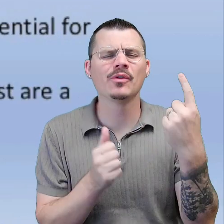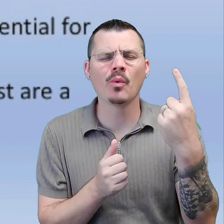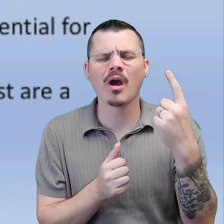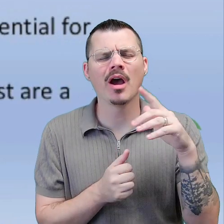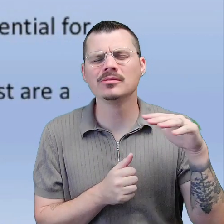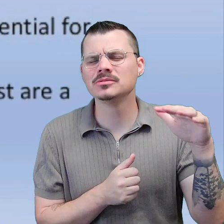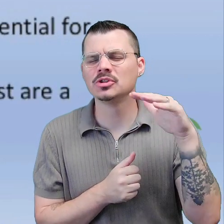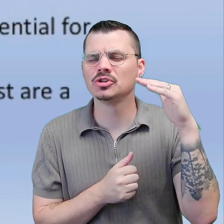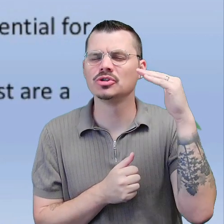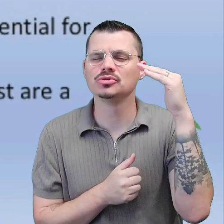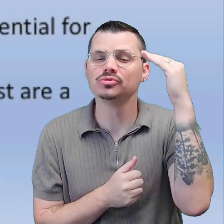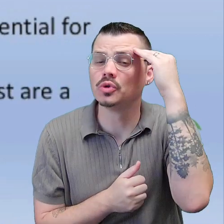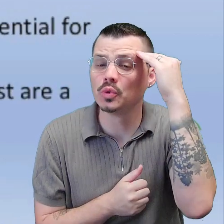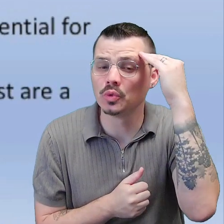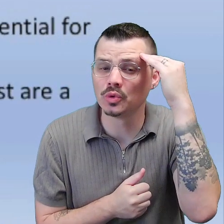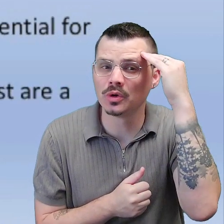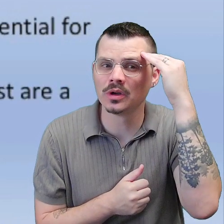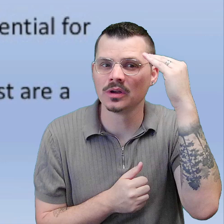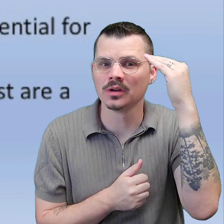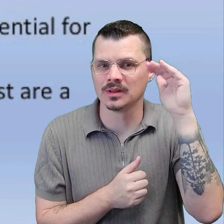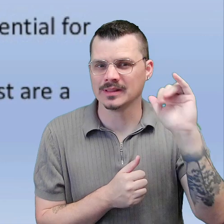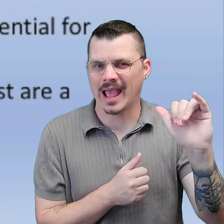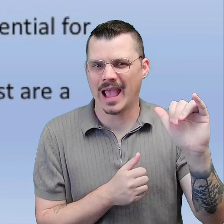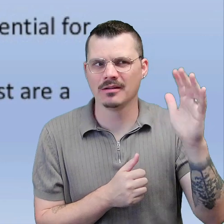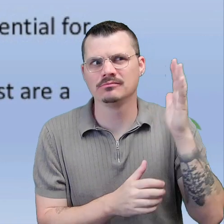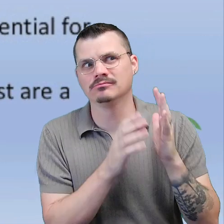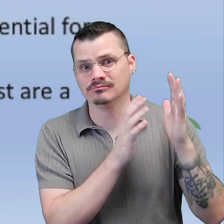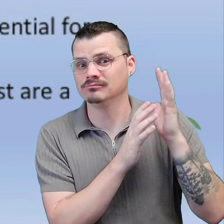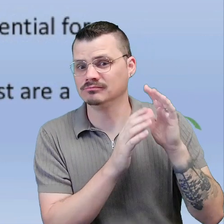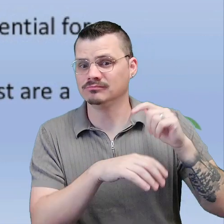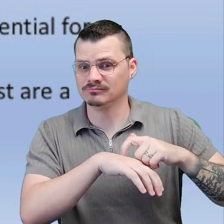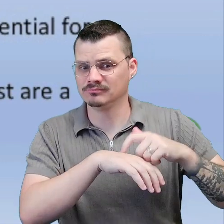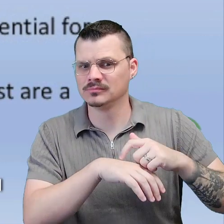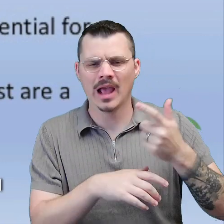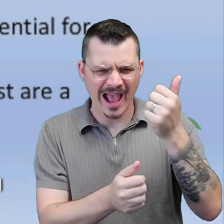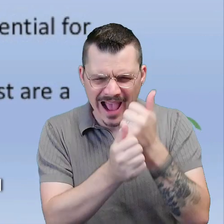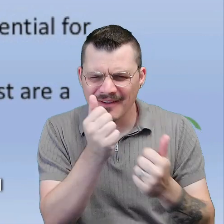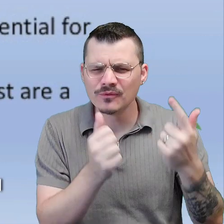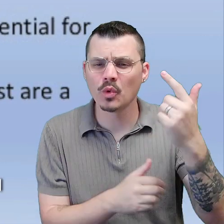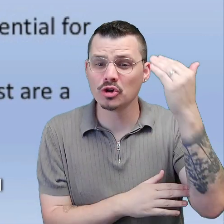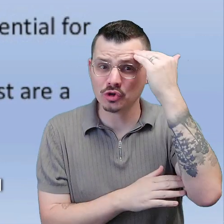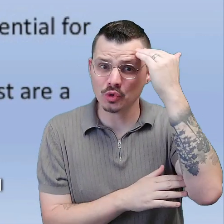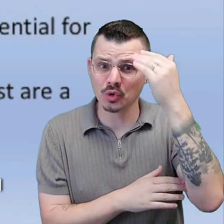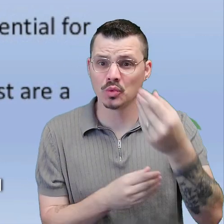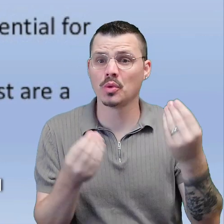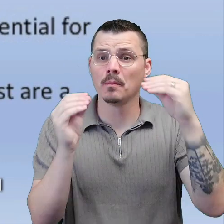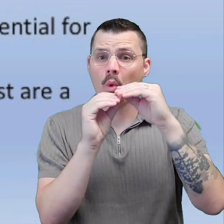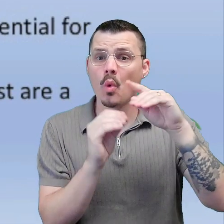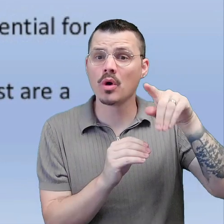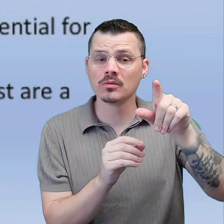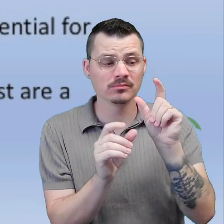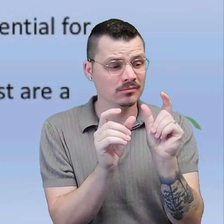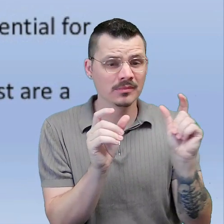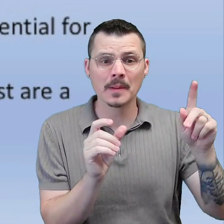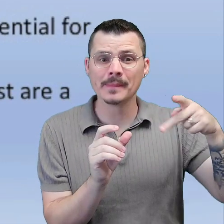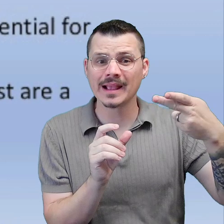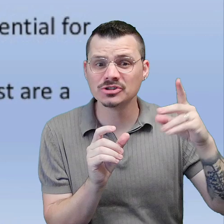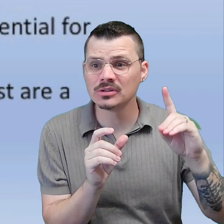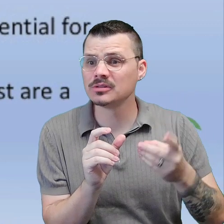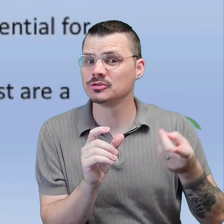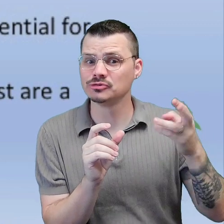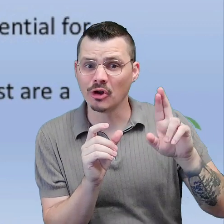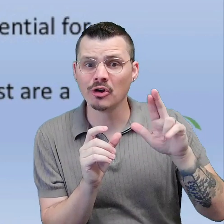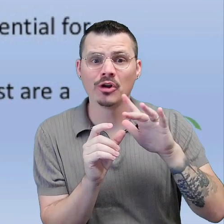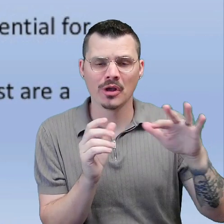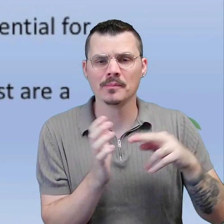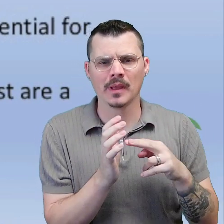Everyone knew in the business as usual era, everyone knew that the more letters you have after your name, the